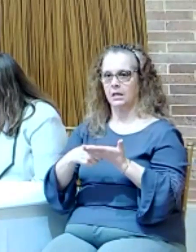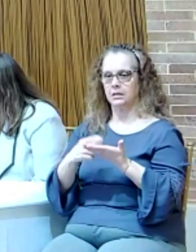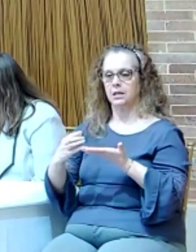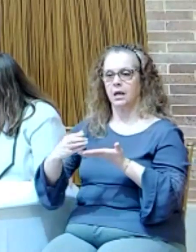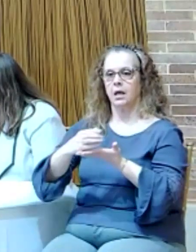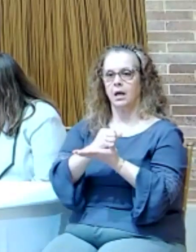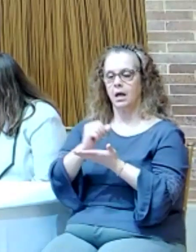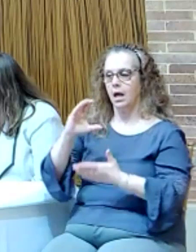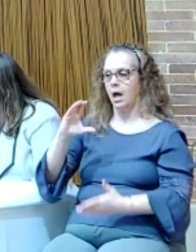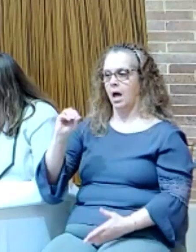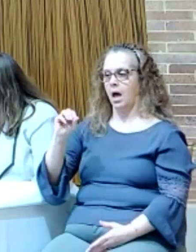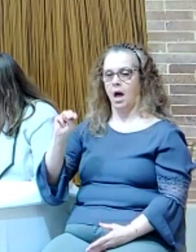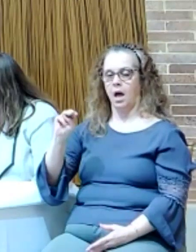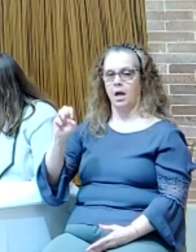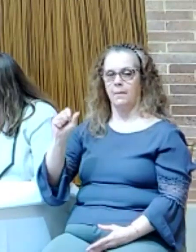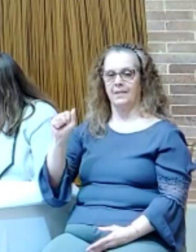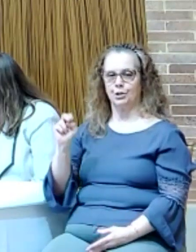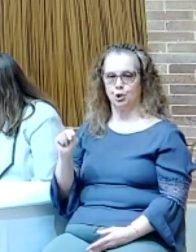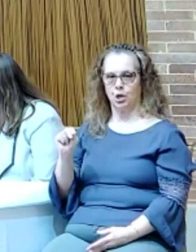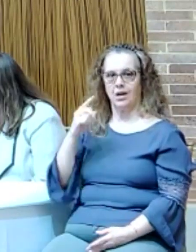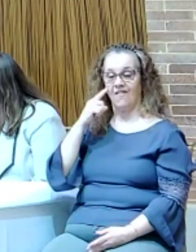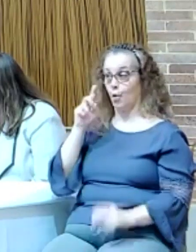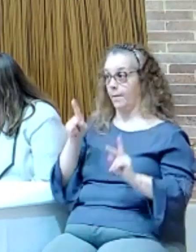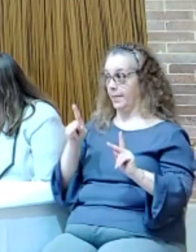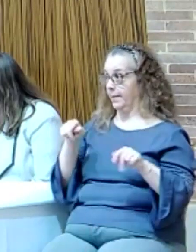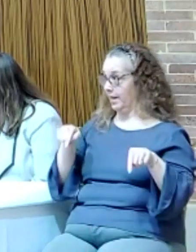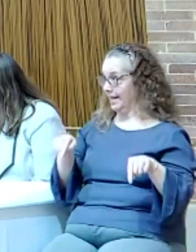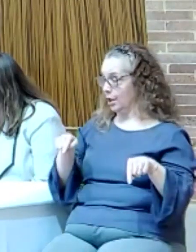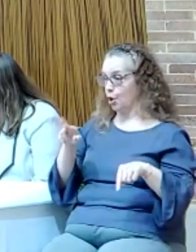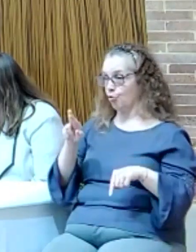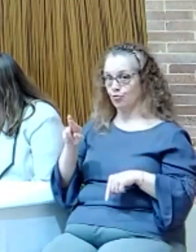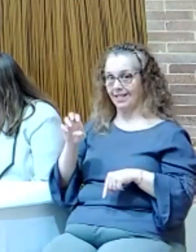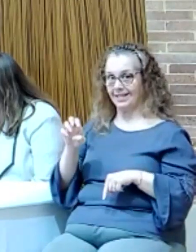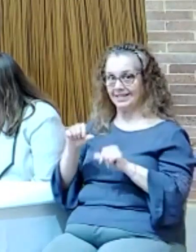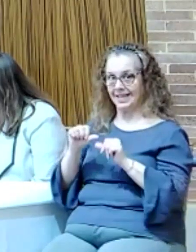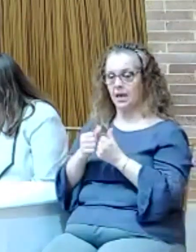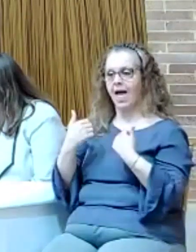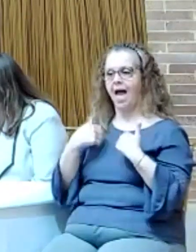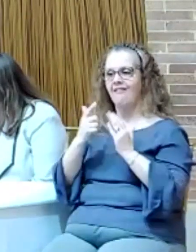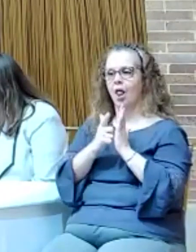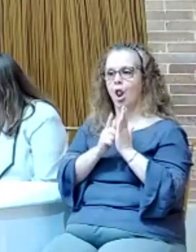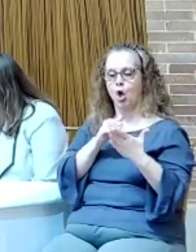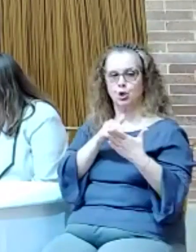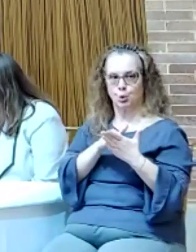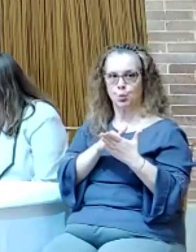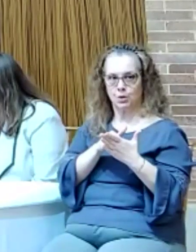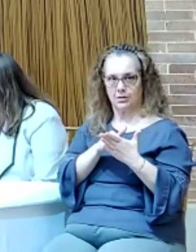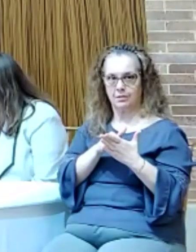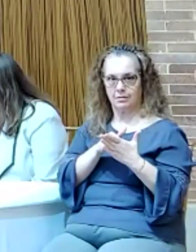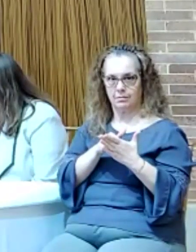commissions for the Realtors who are in the room there's a lawsuit that has been